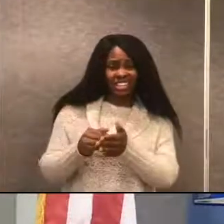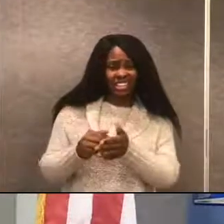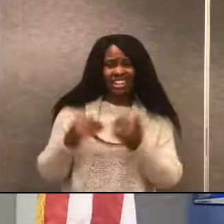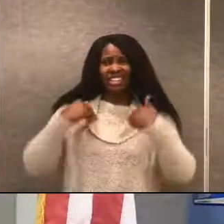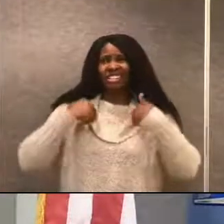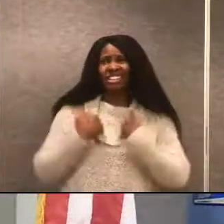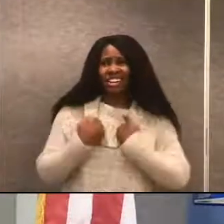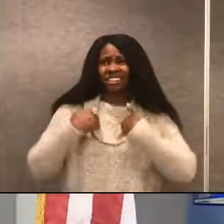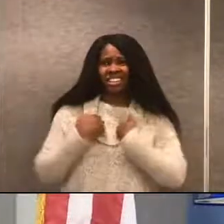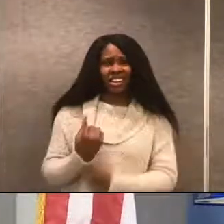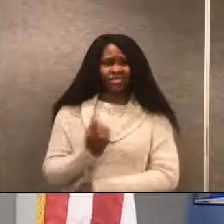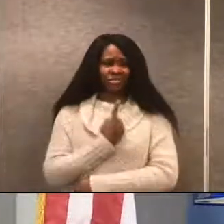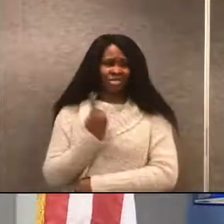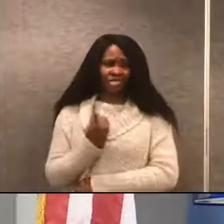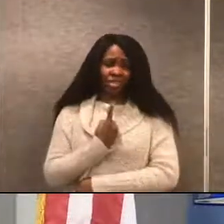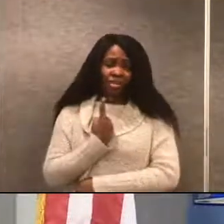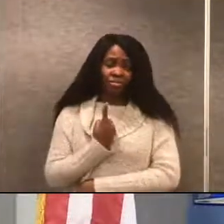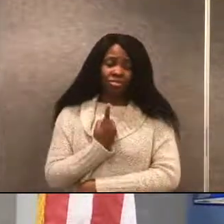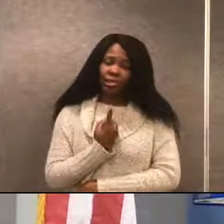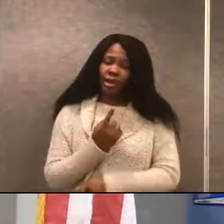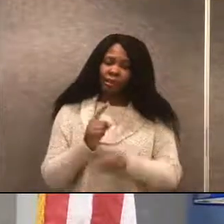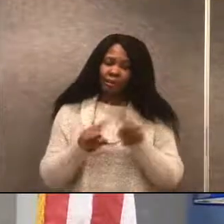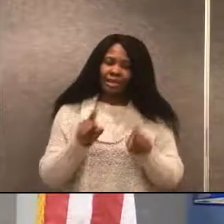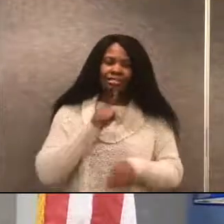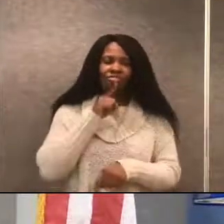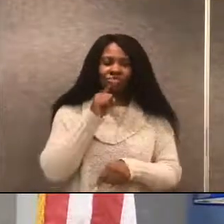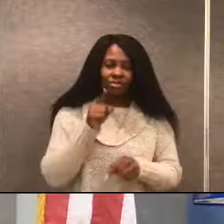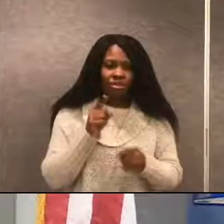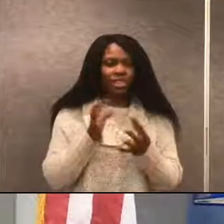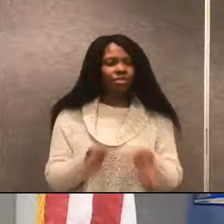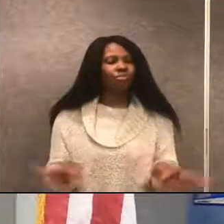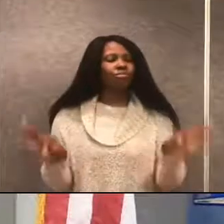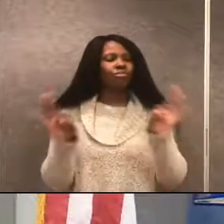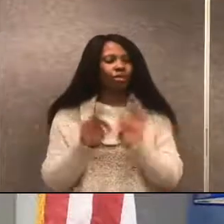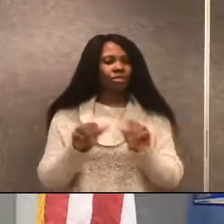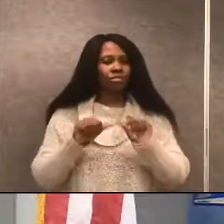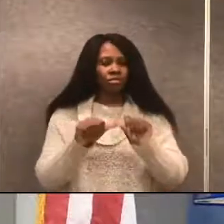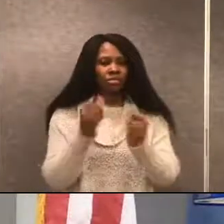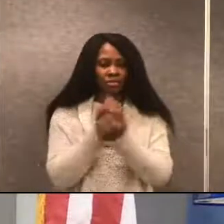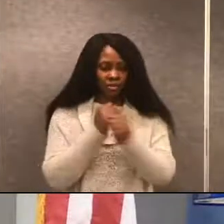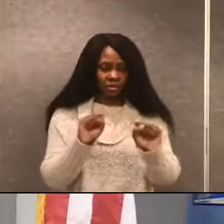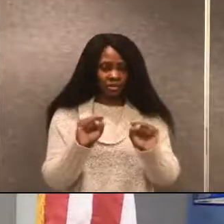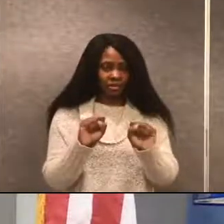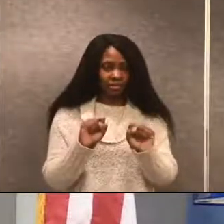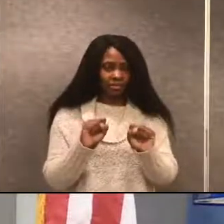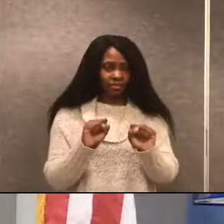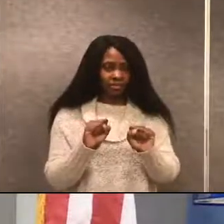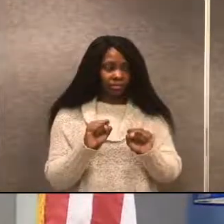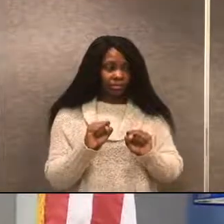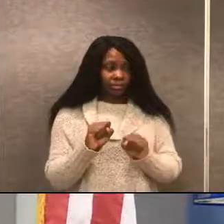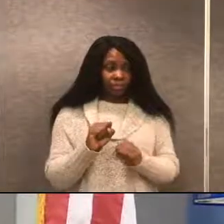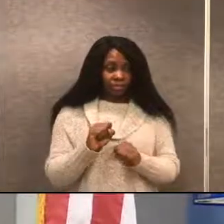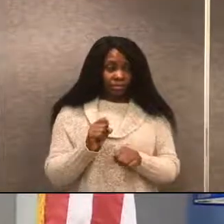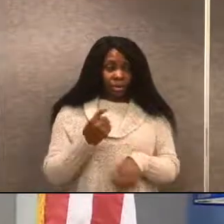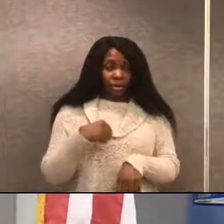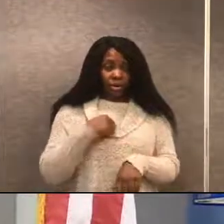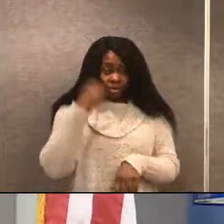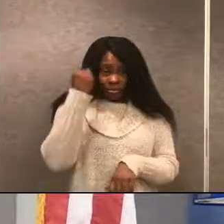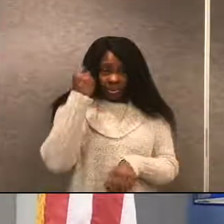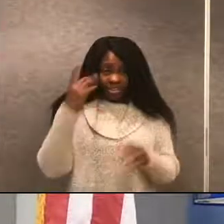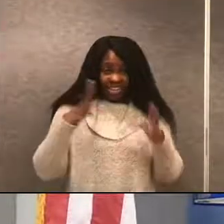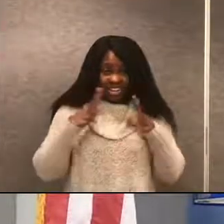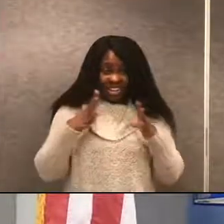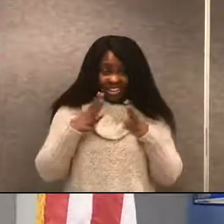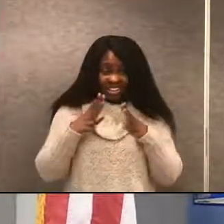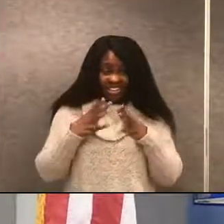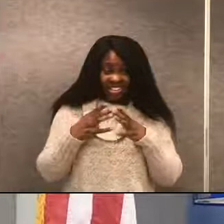it's so important to continue to be safe. And we also know that the holidays are approaching,